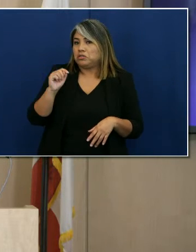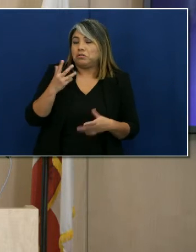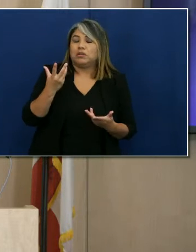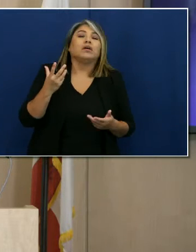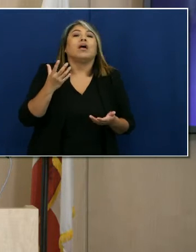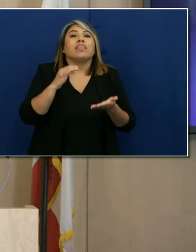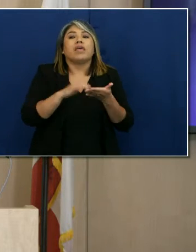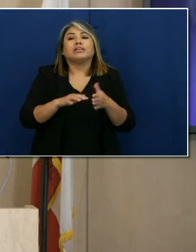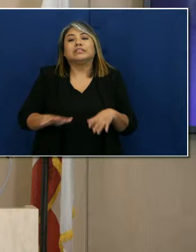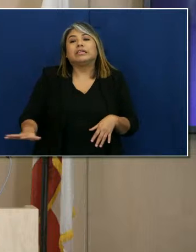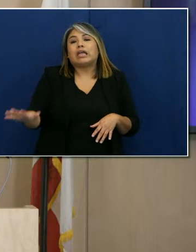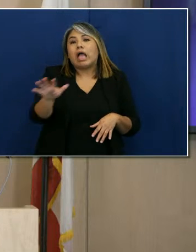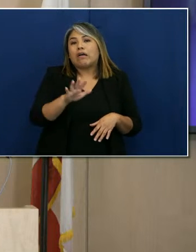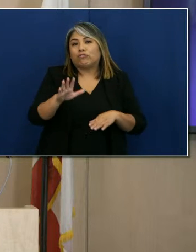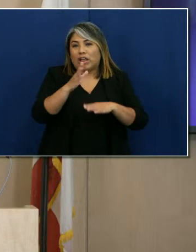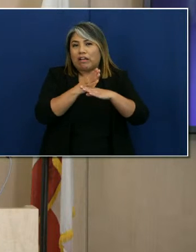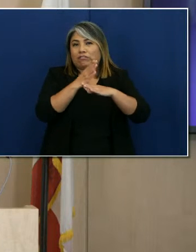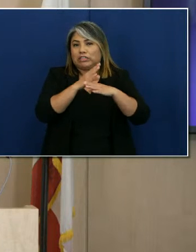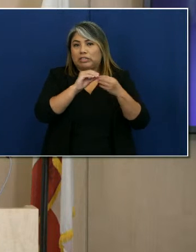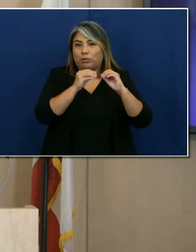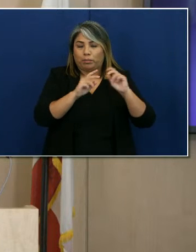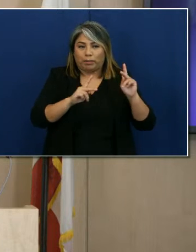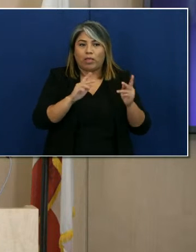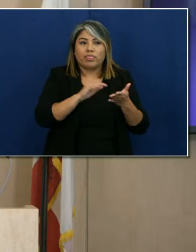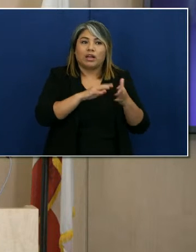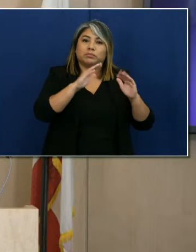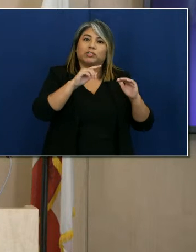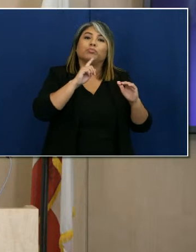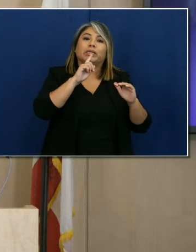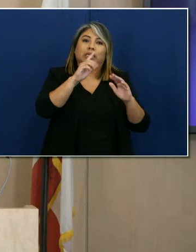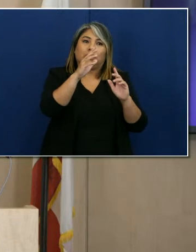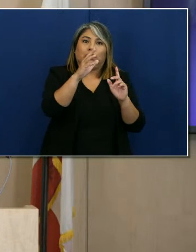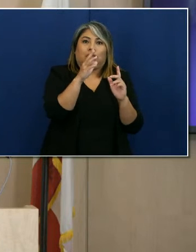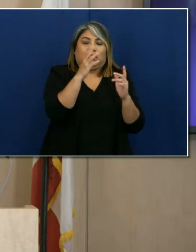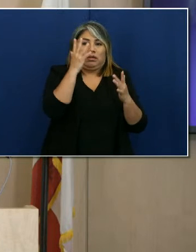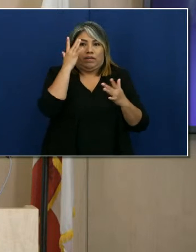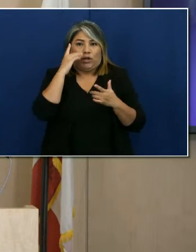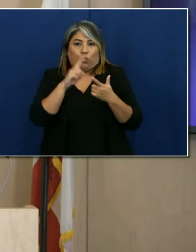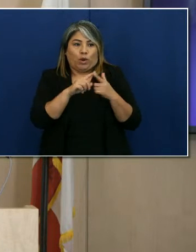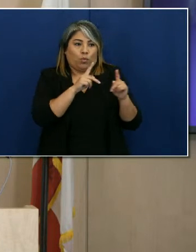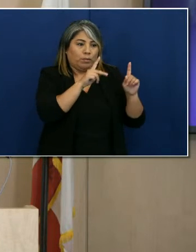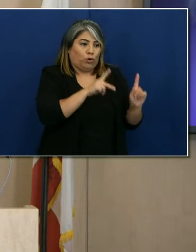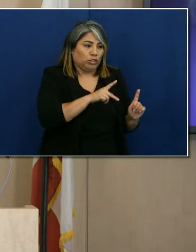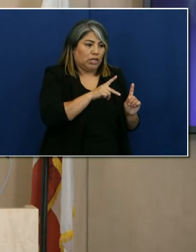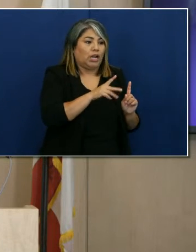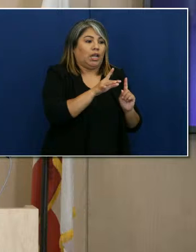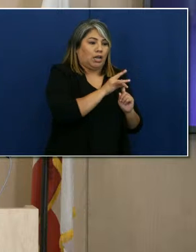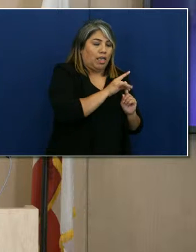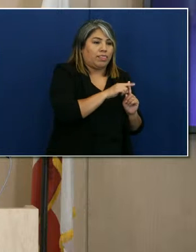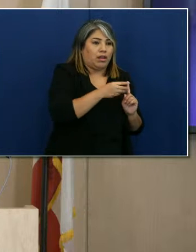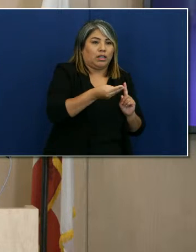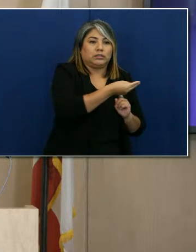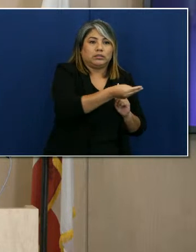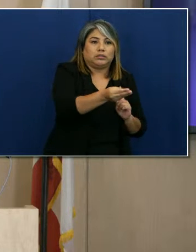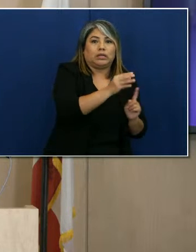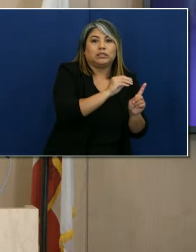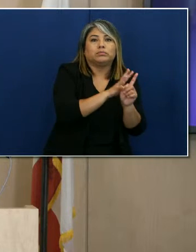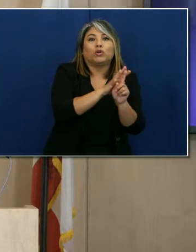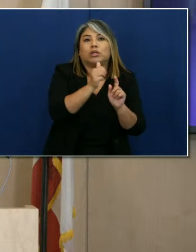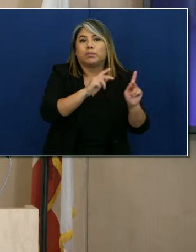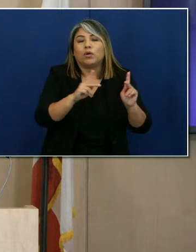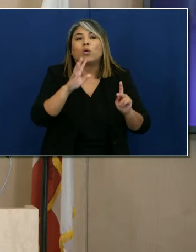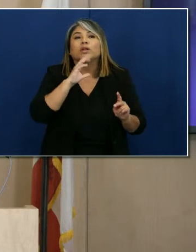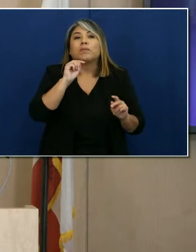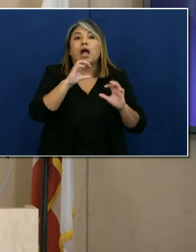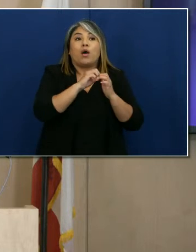that are expected to be infected when one person got the disease and they're exposing other people. And we've talked a lot about how that number needs